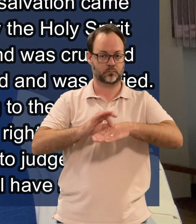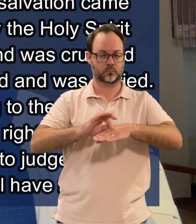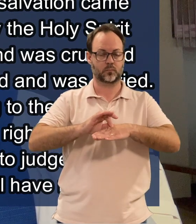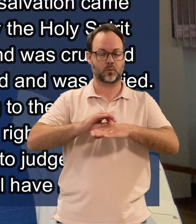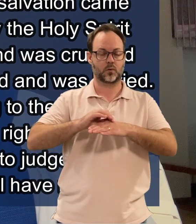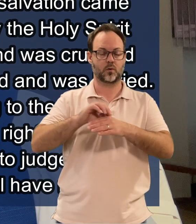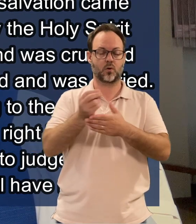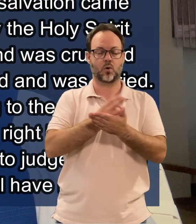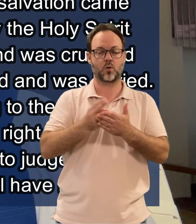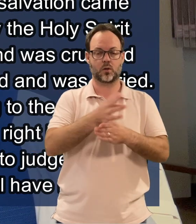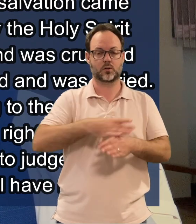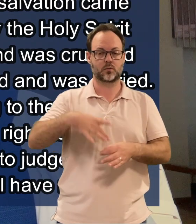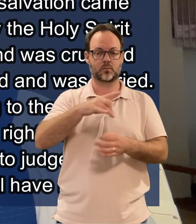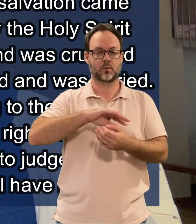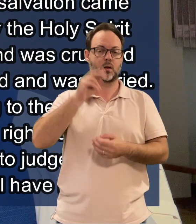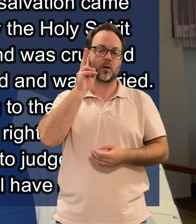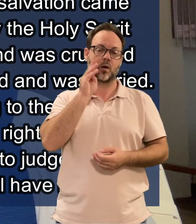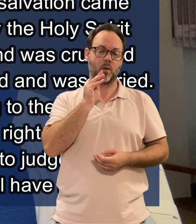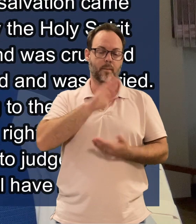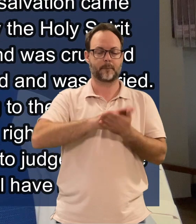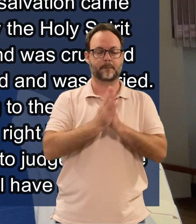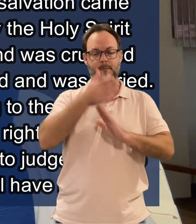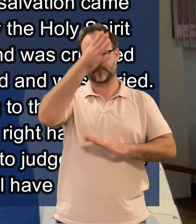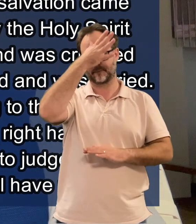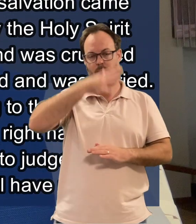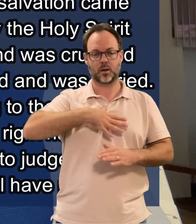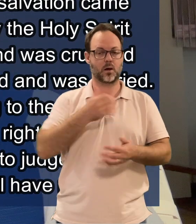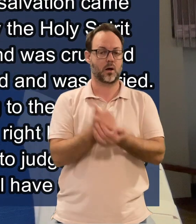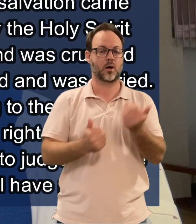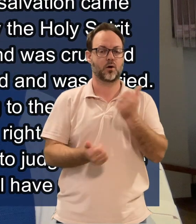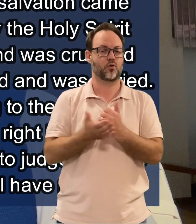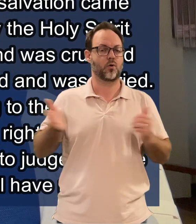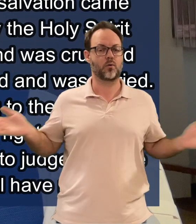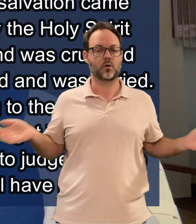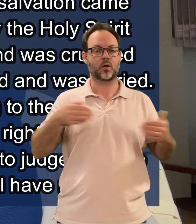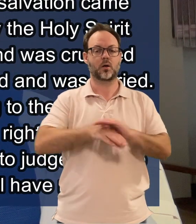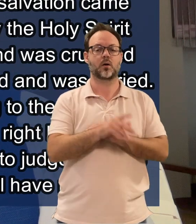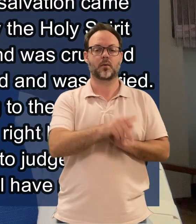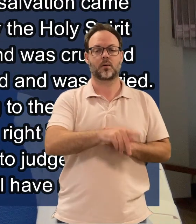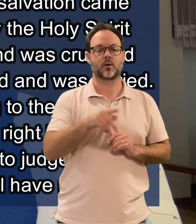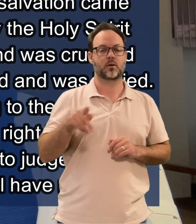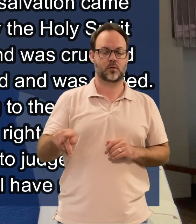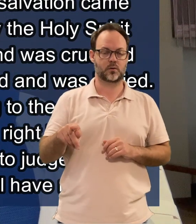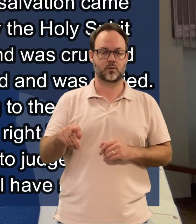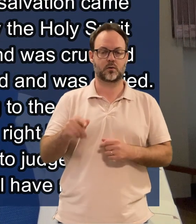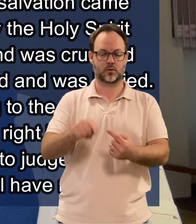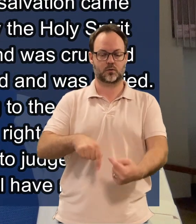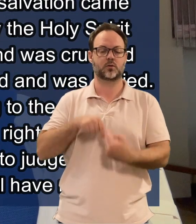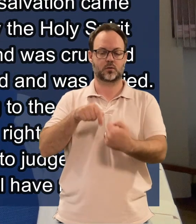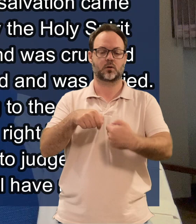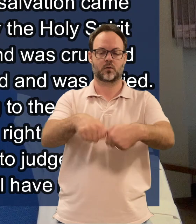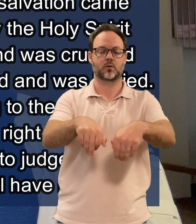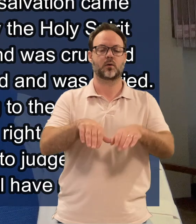the Virgin Mary and was made man, and was crucified also for us under Pontius Pilate. He suffered and